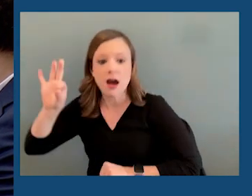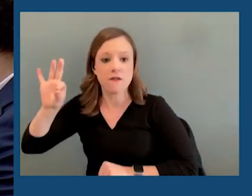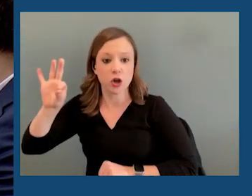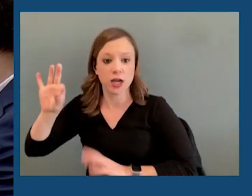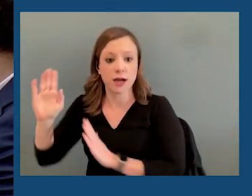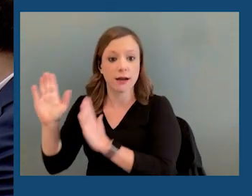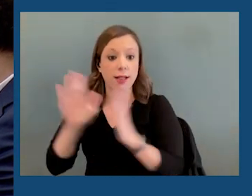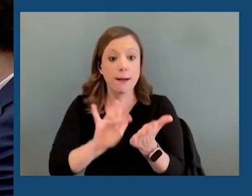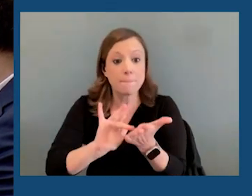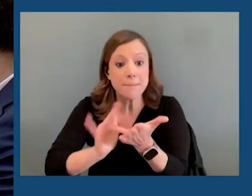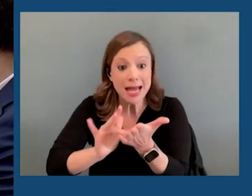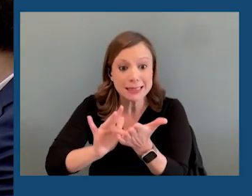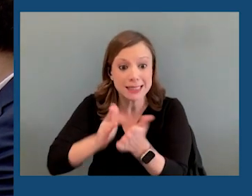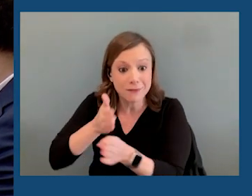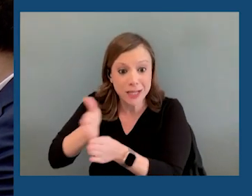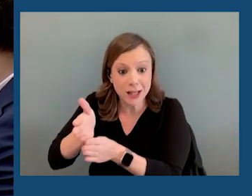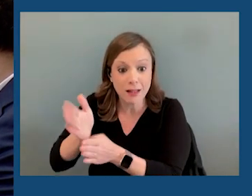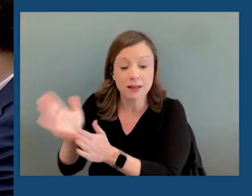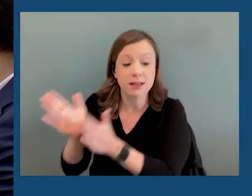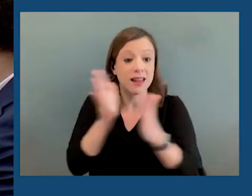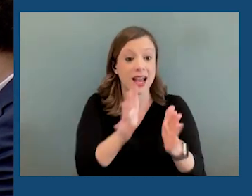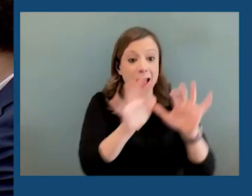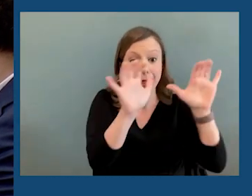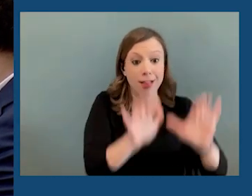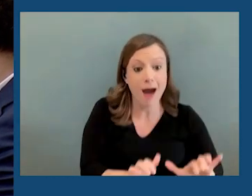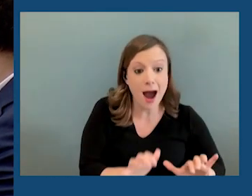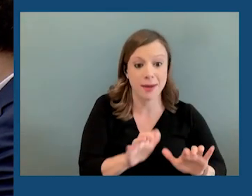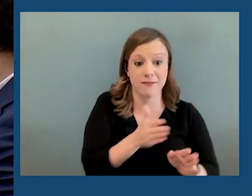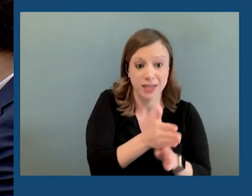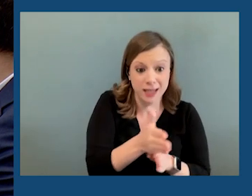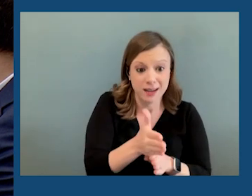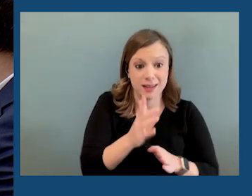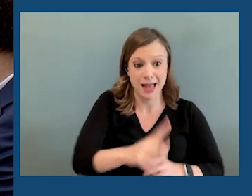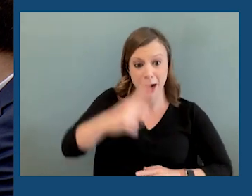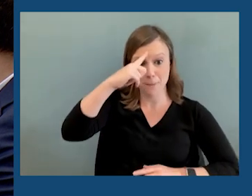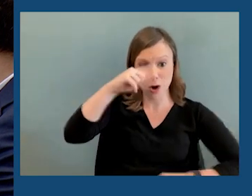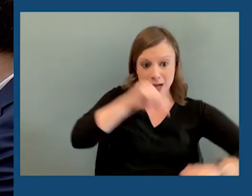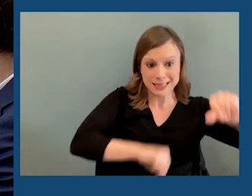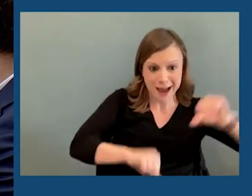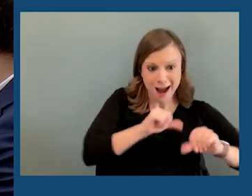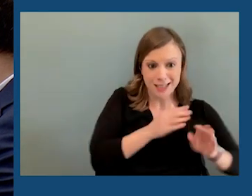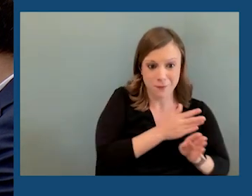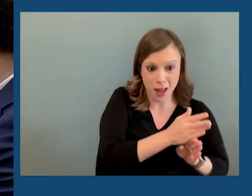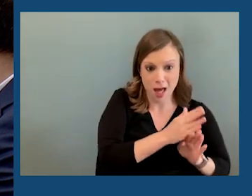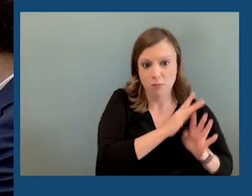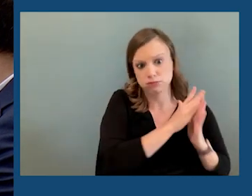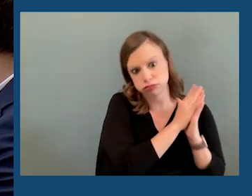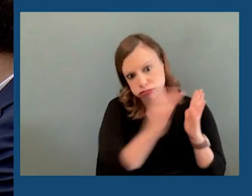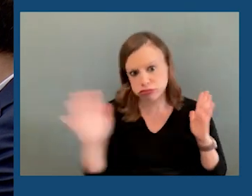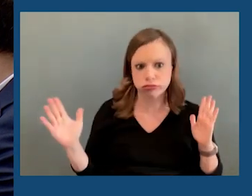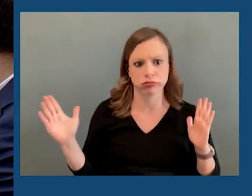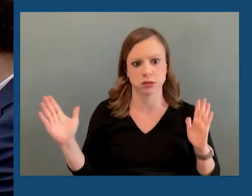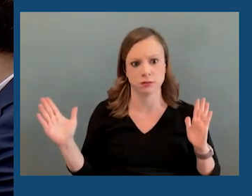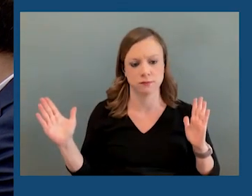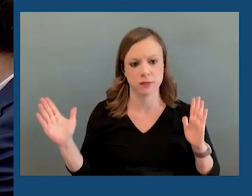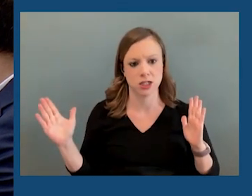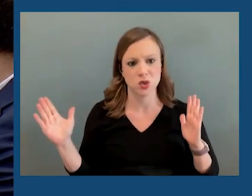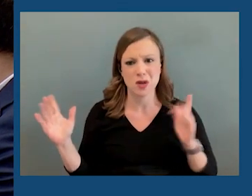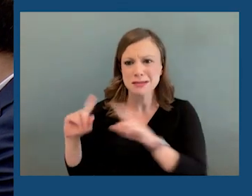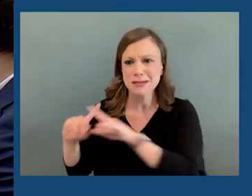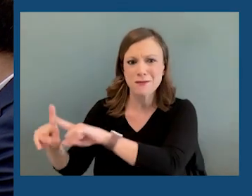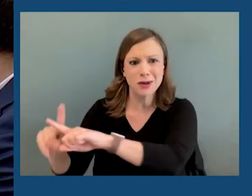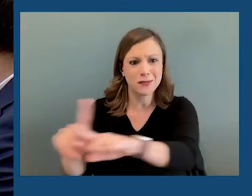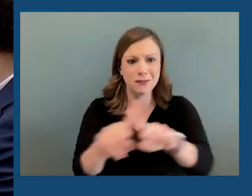medicine, like climate, like neuroscience. And we also, so there's so many possibilities